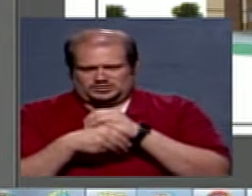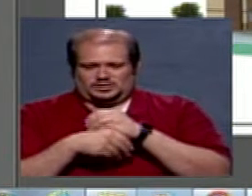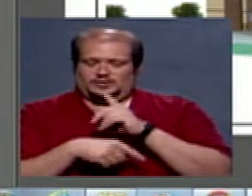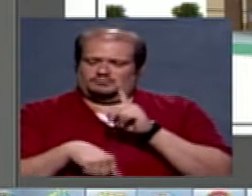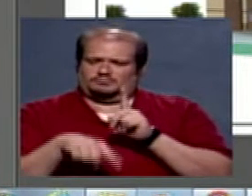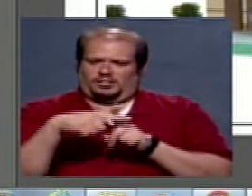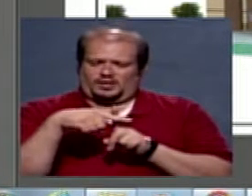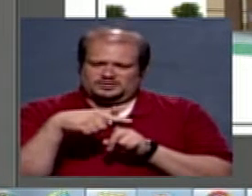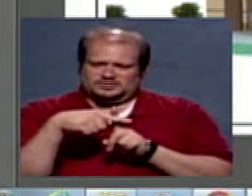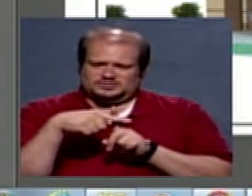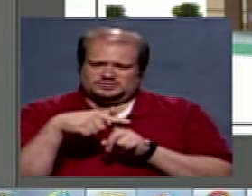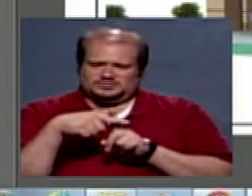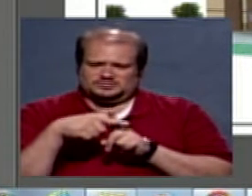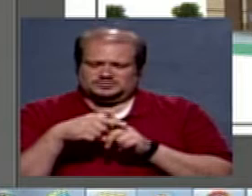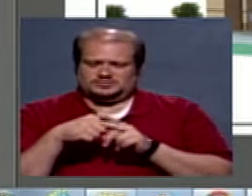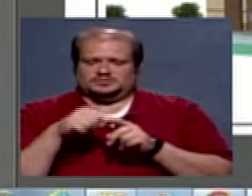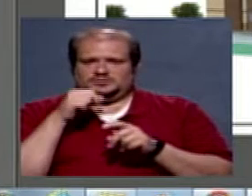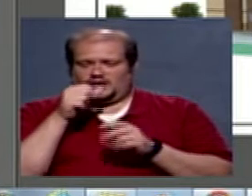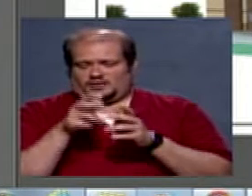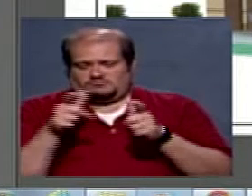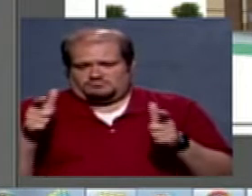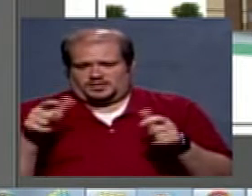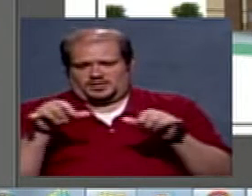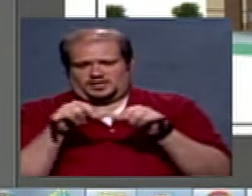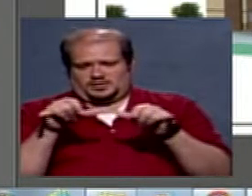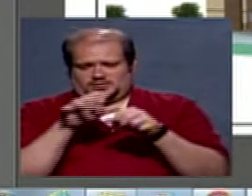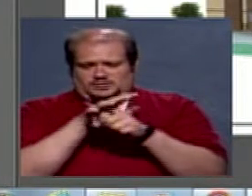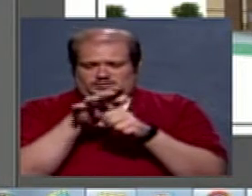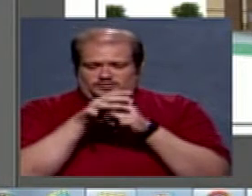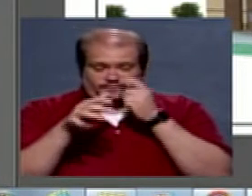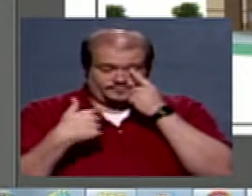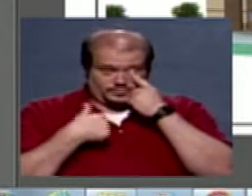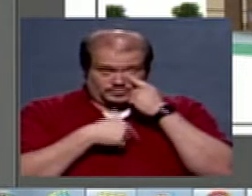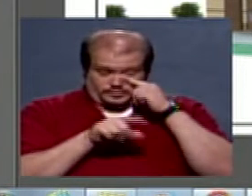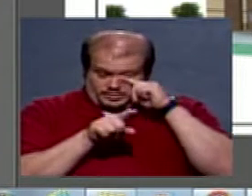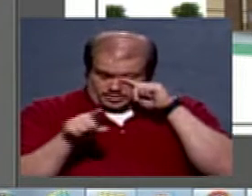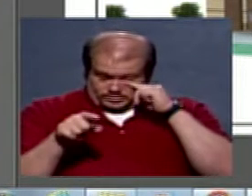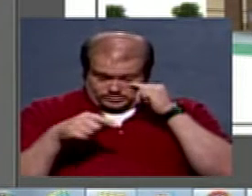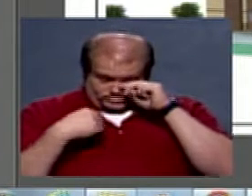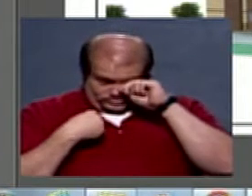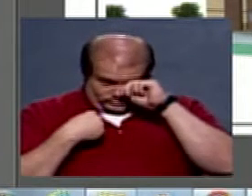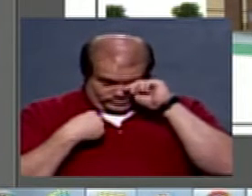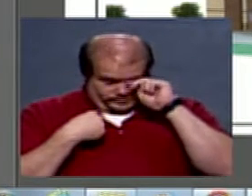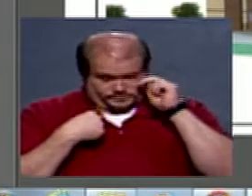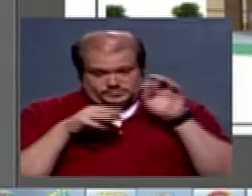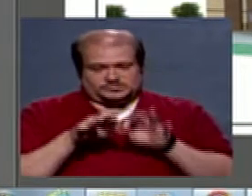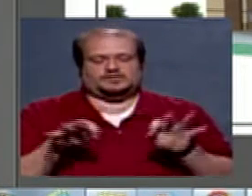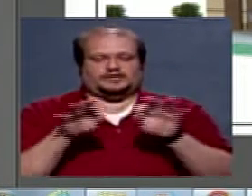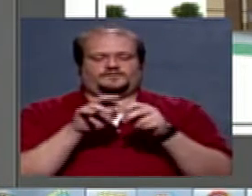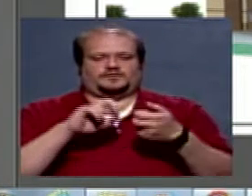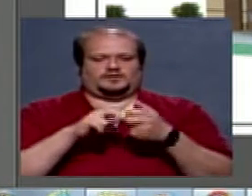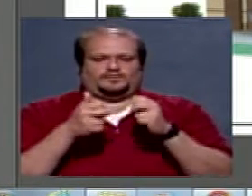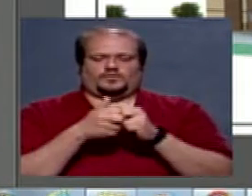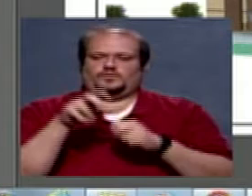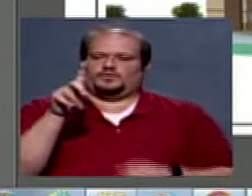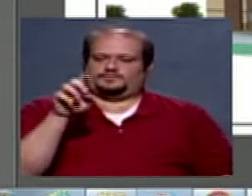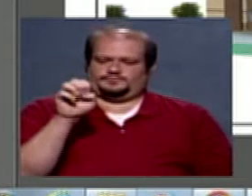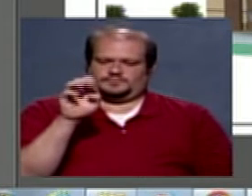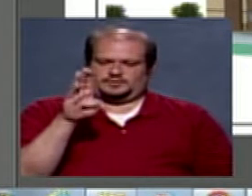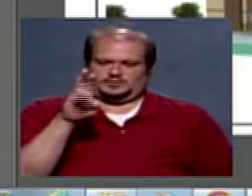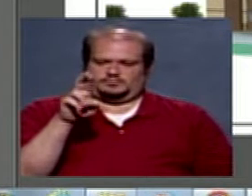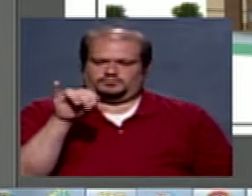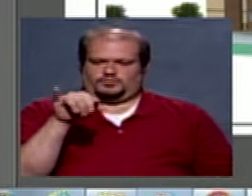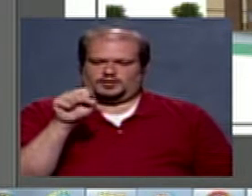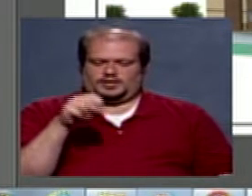addition to being undersized, we also have significant issues with debris